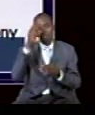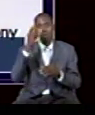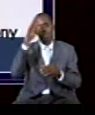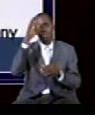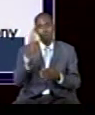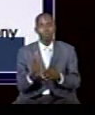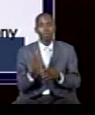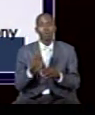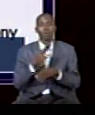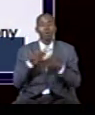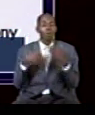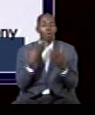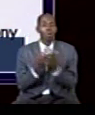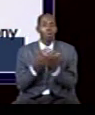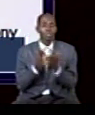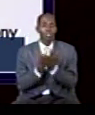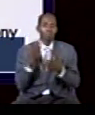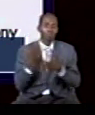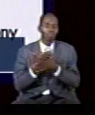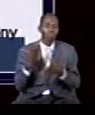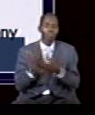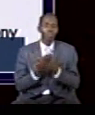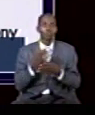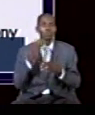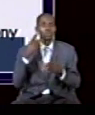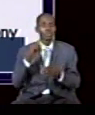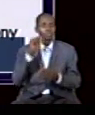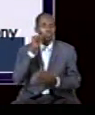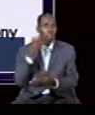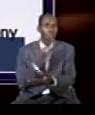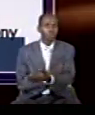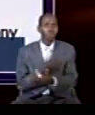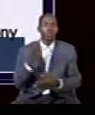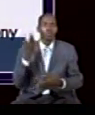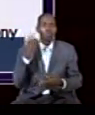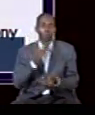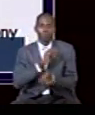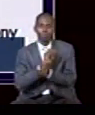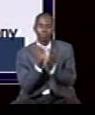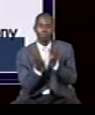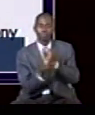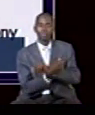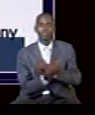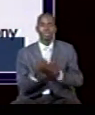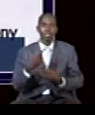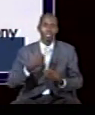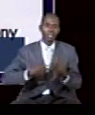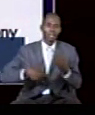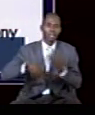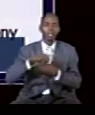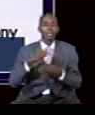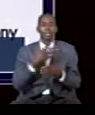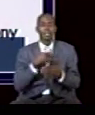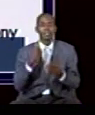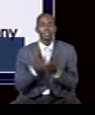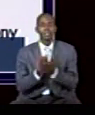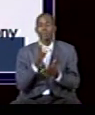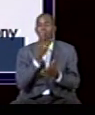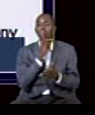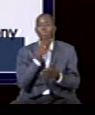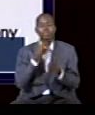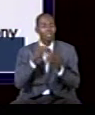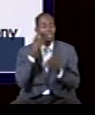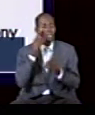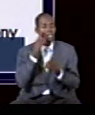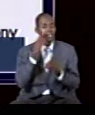to be troubling in that situation was turned around, and the water running in the eye ceased, and now she